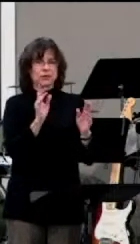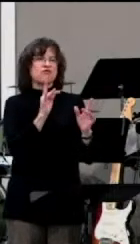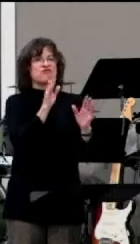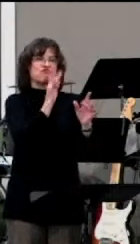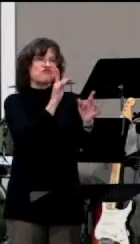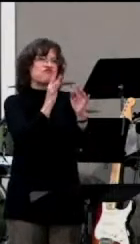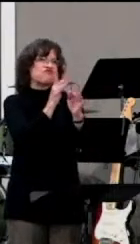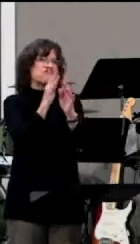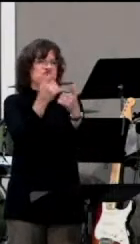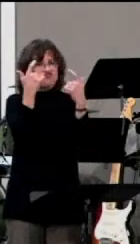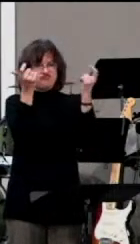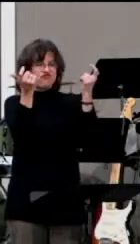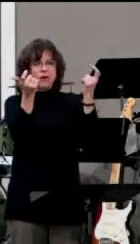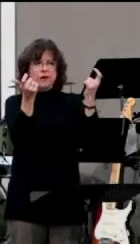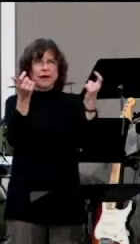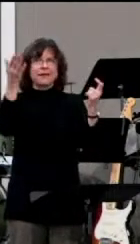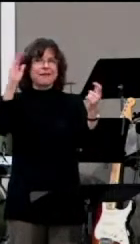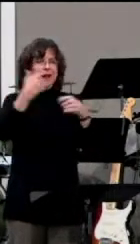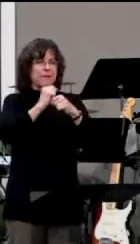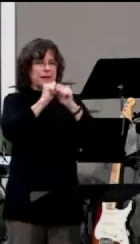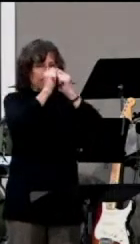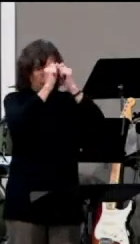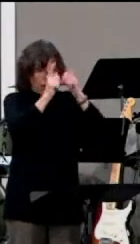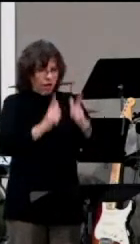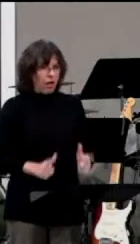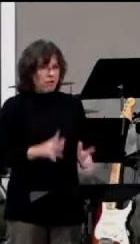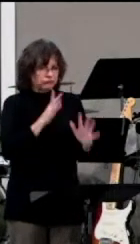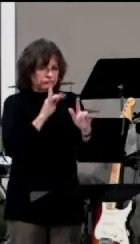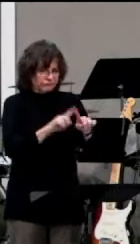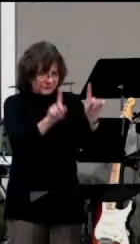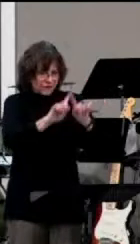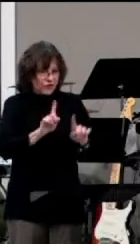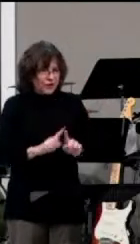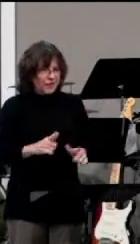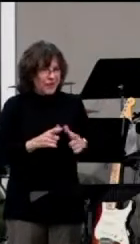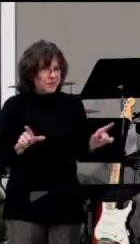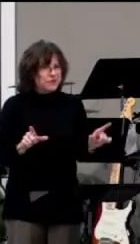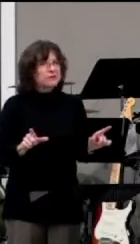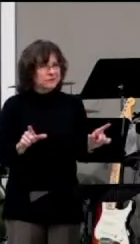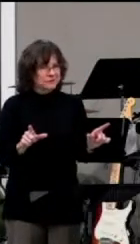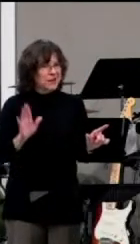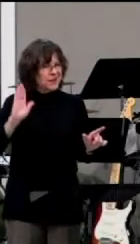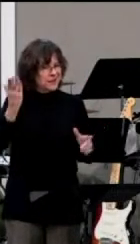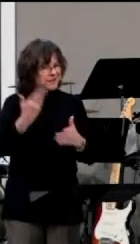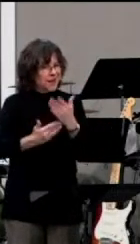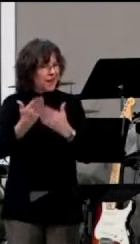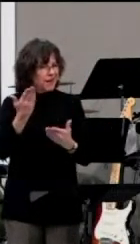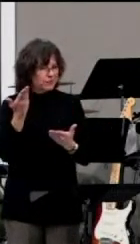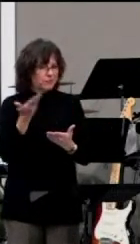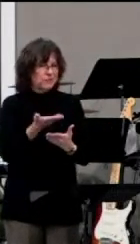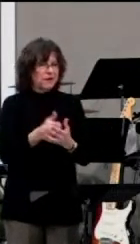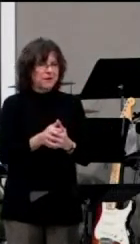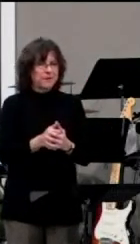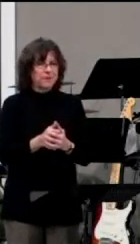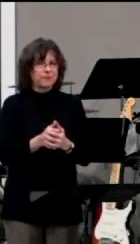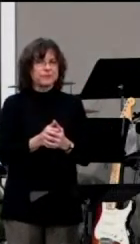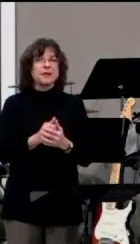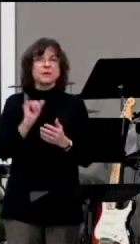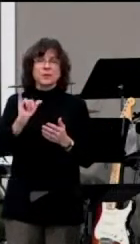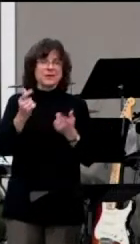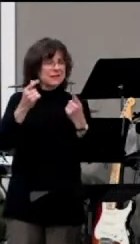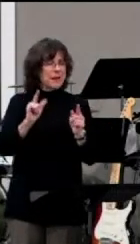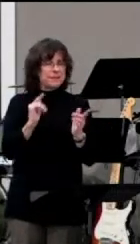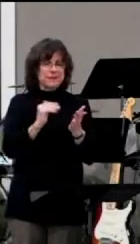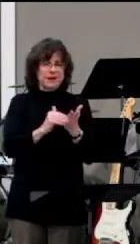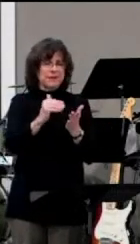far more subtle ways, through seeming coincidence and happenstance, where God takes the proud and brings them low,